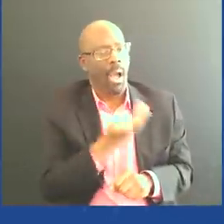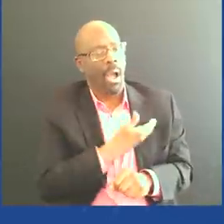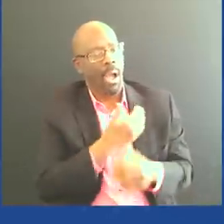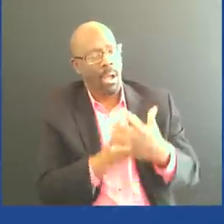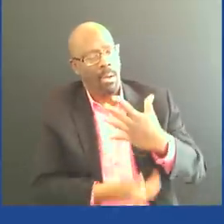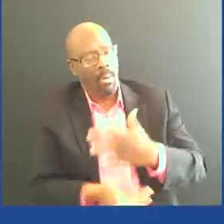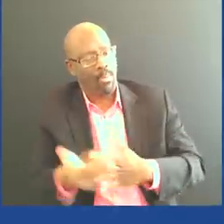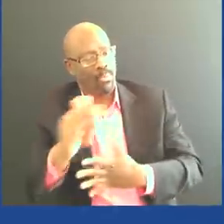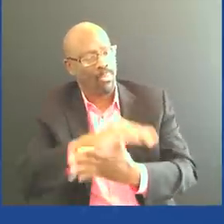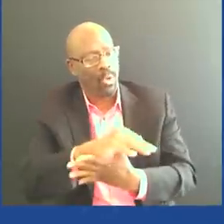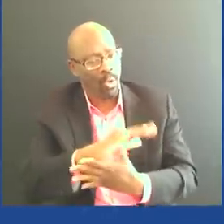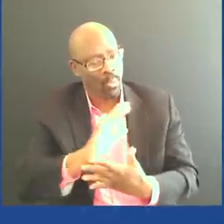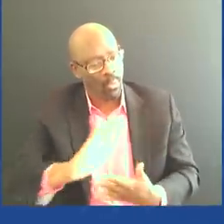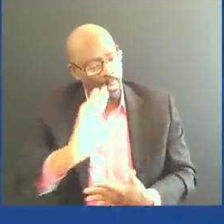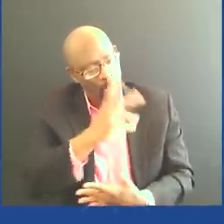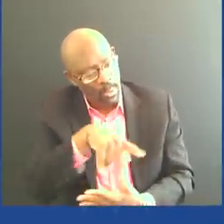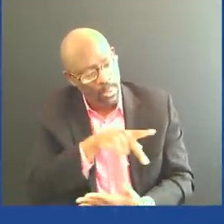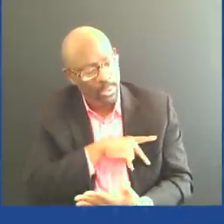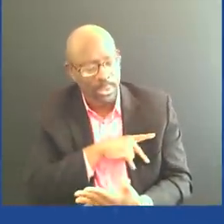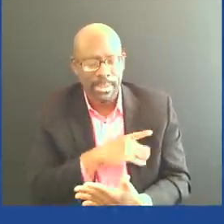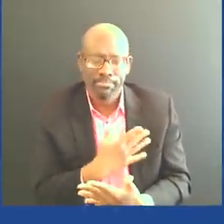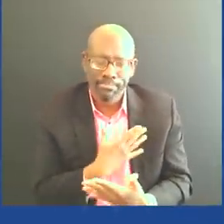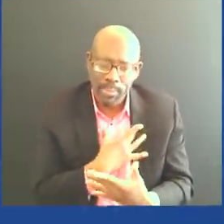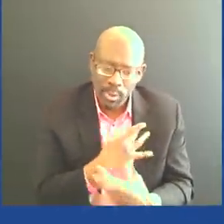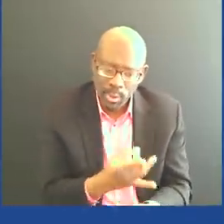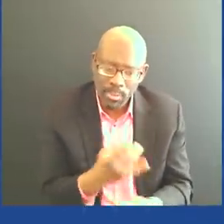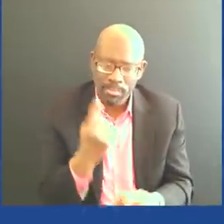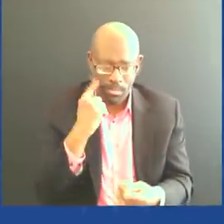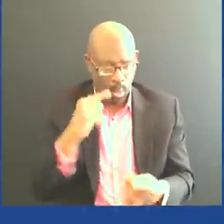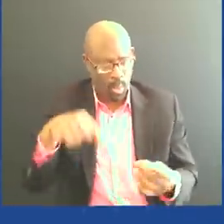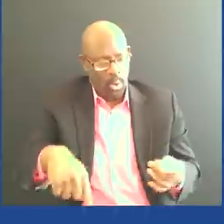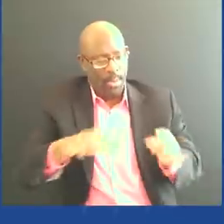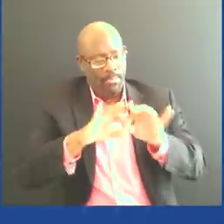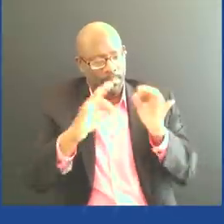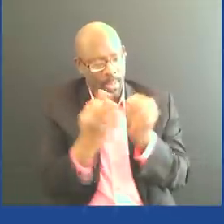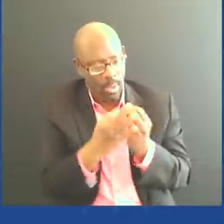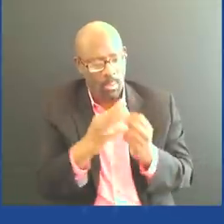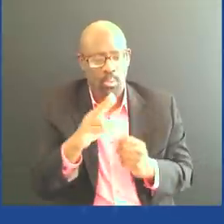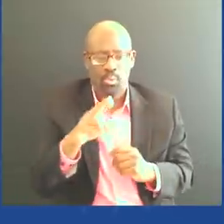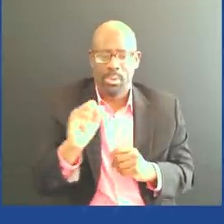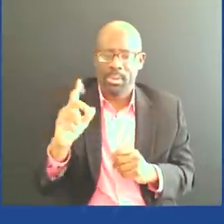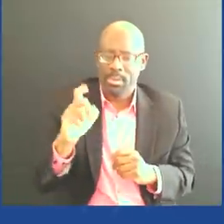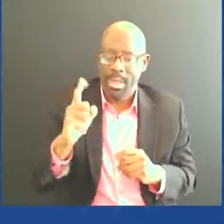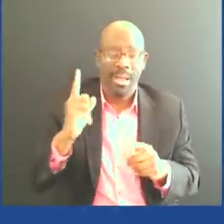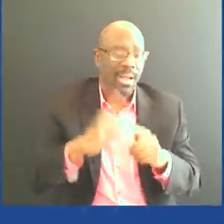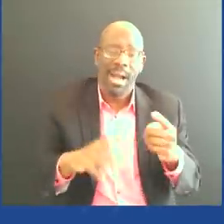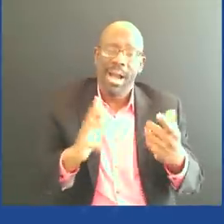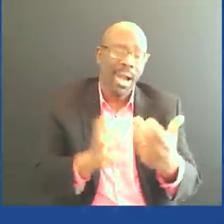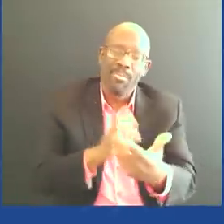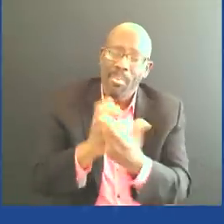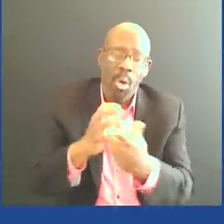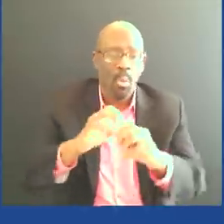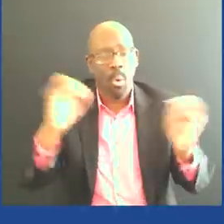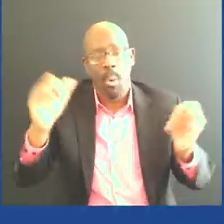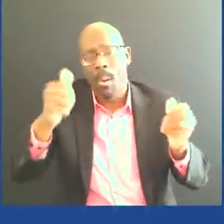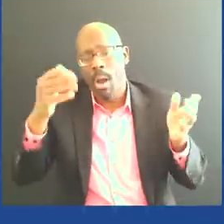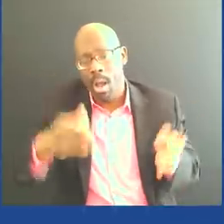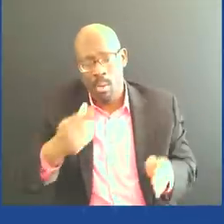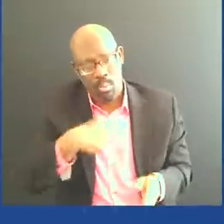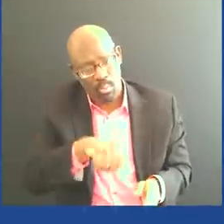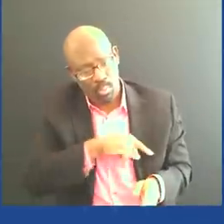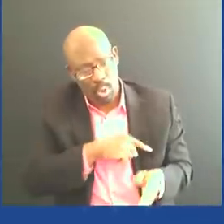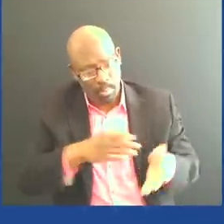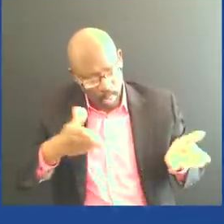the families of USS Delaware is unmatched. Perhaps there is no person more qualified to serve as a ship sponsor than the mother of service